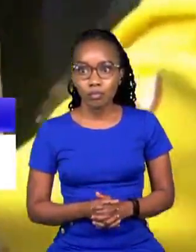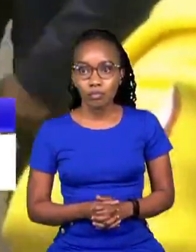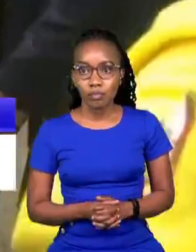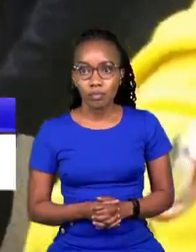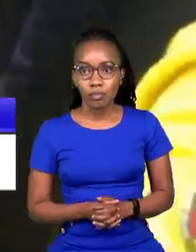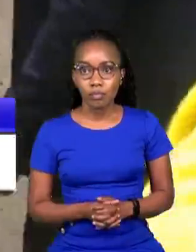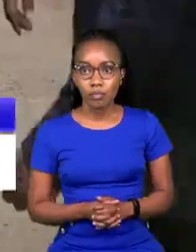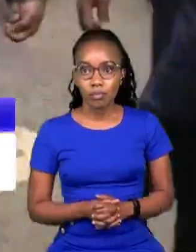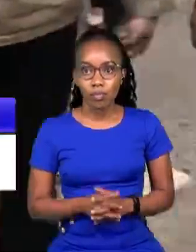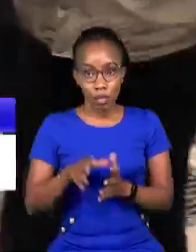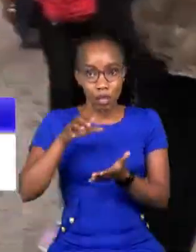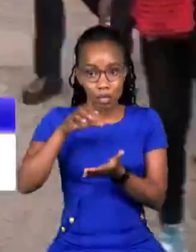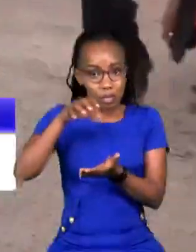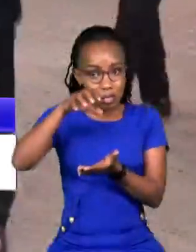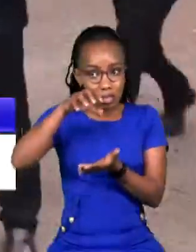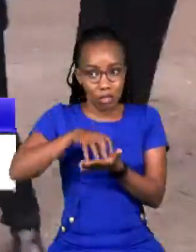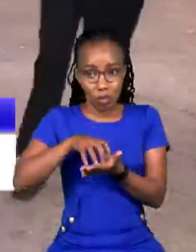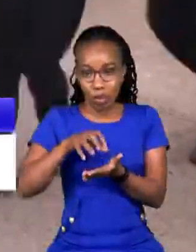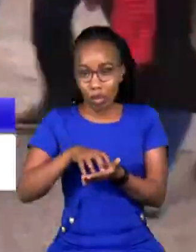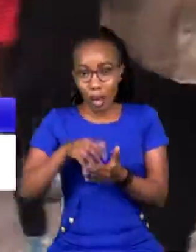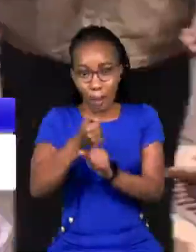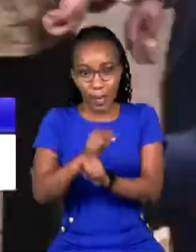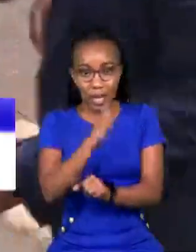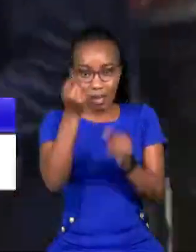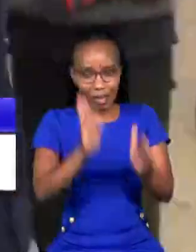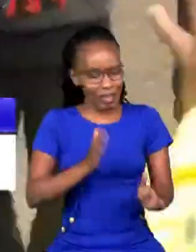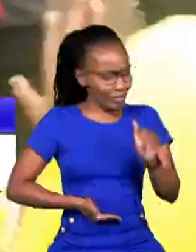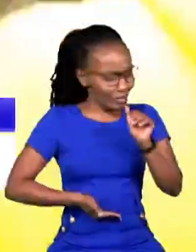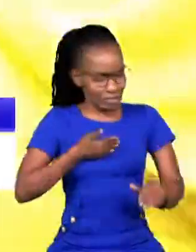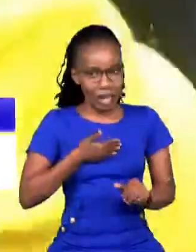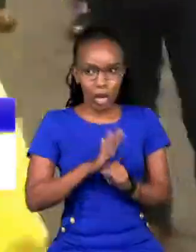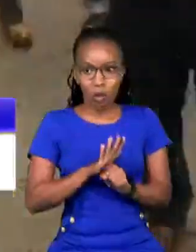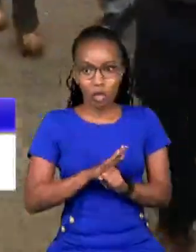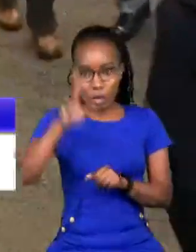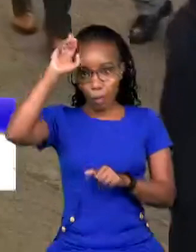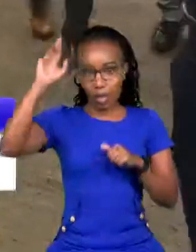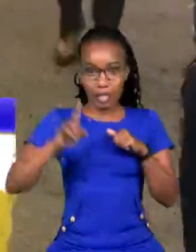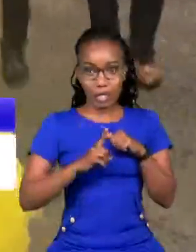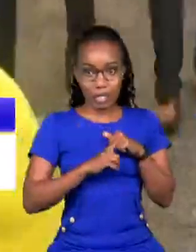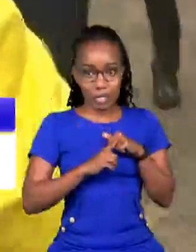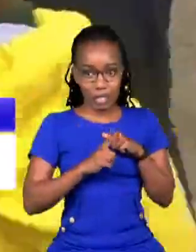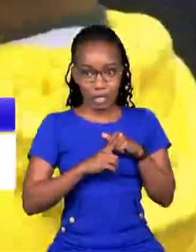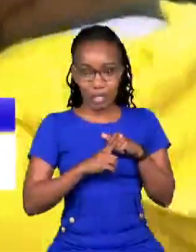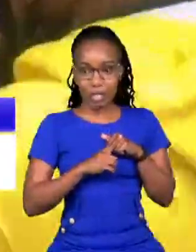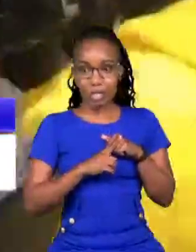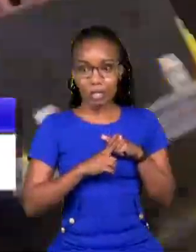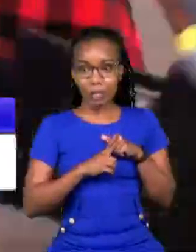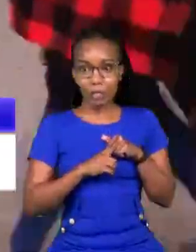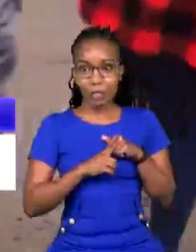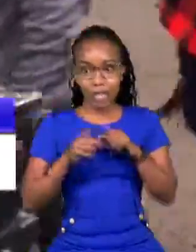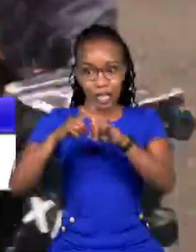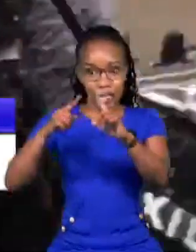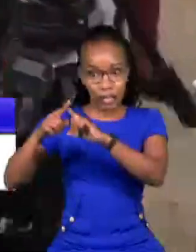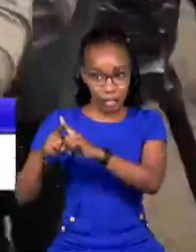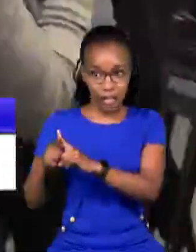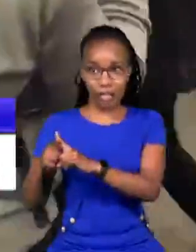In what has been a situation that has provoked anger from all over the country, the six police officers that have been linked to the infamous murder were